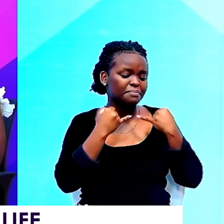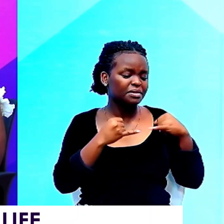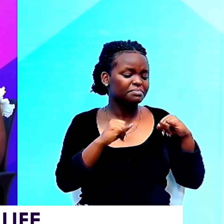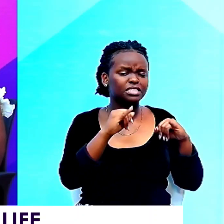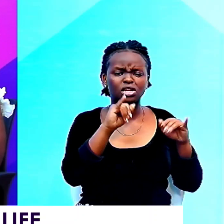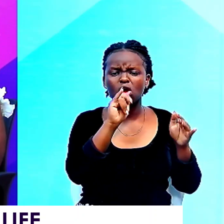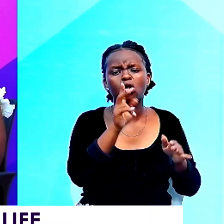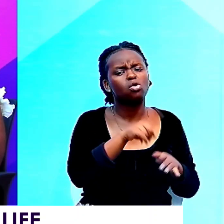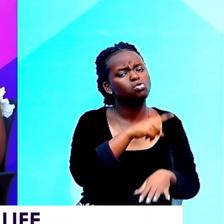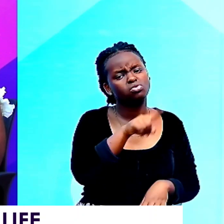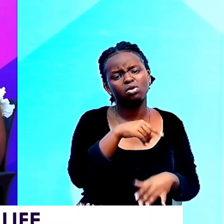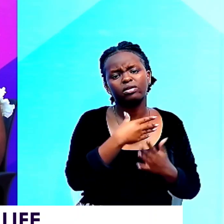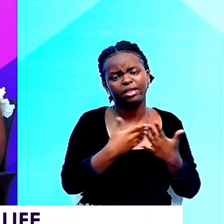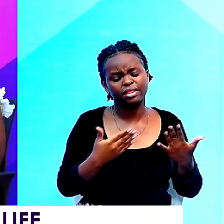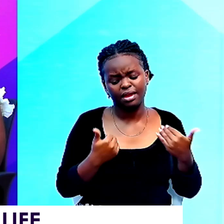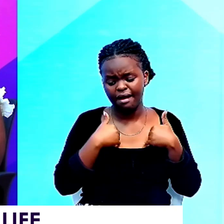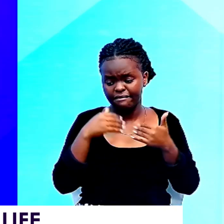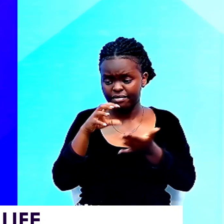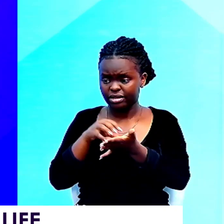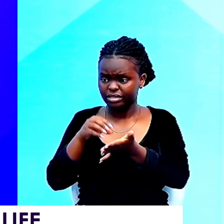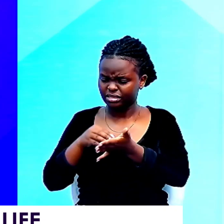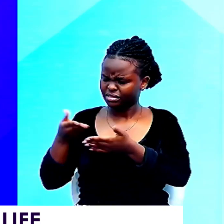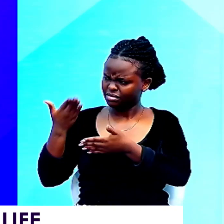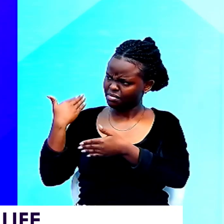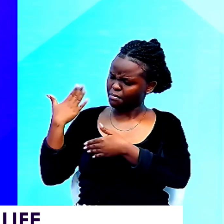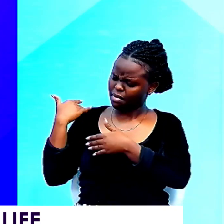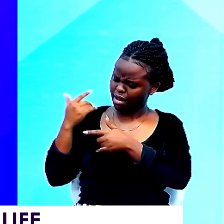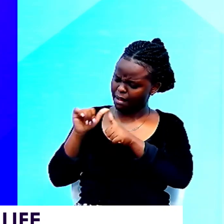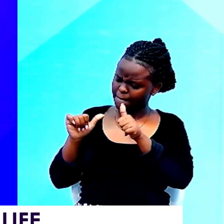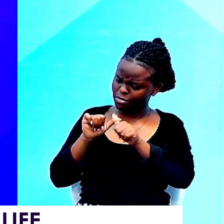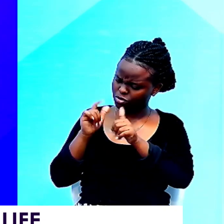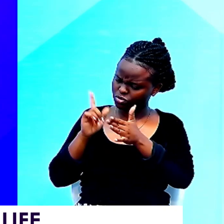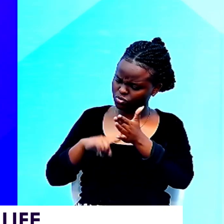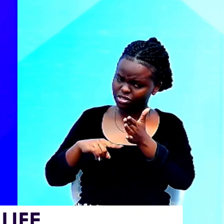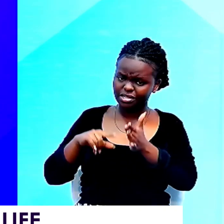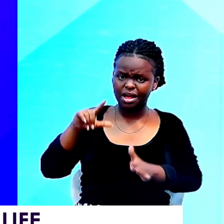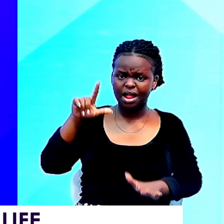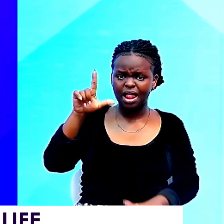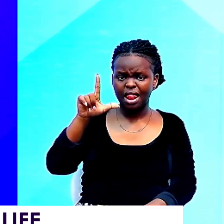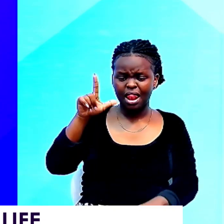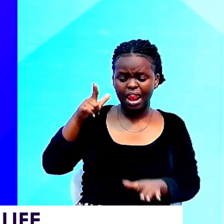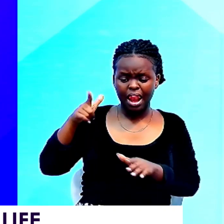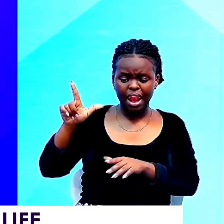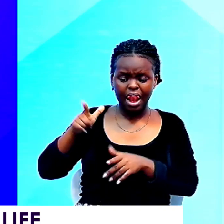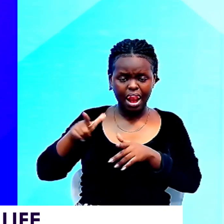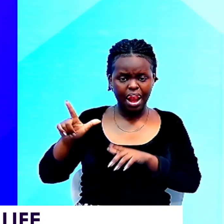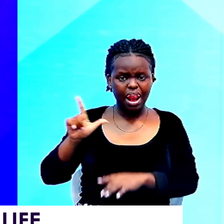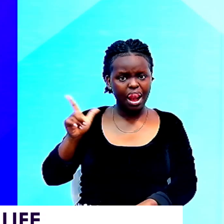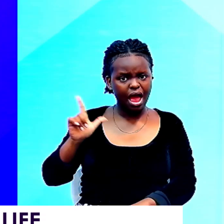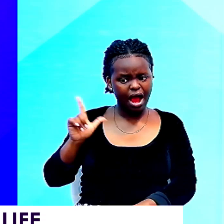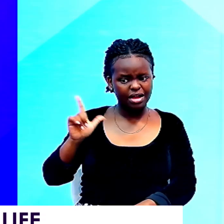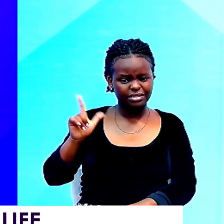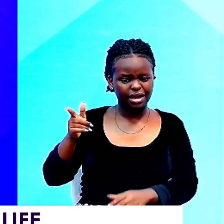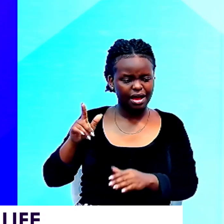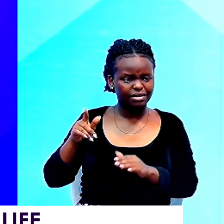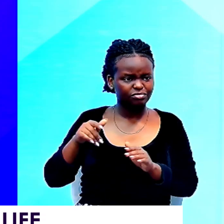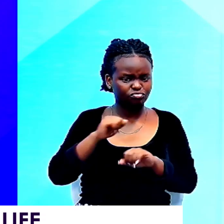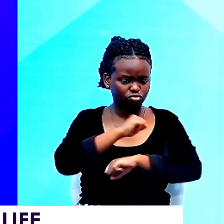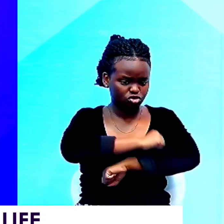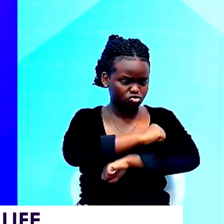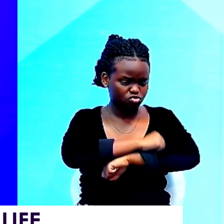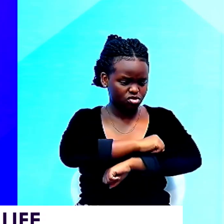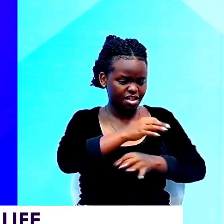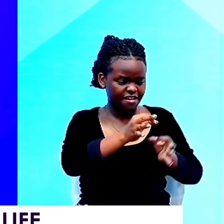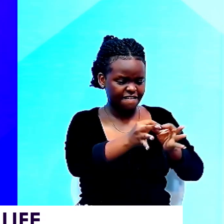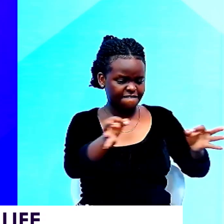You remember we had a case some time back of Langata Road Primary. Yes, yes. where a field was supposed to be taken away